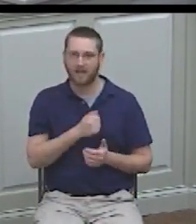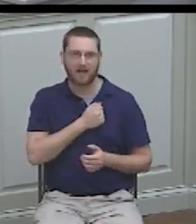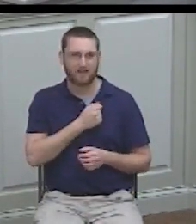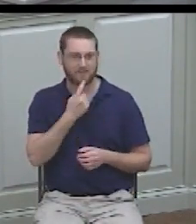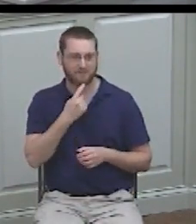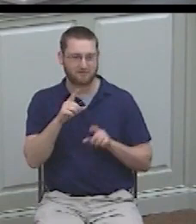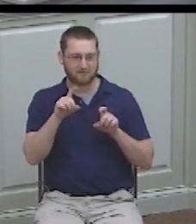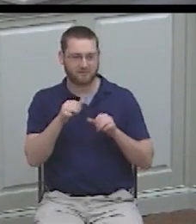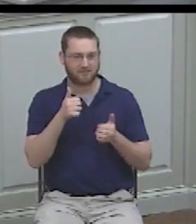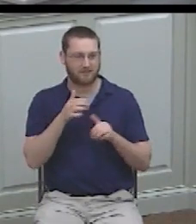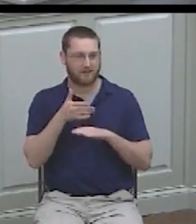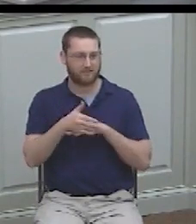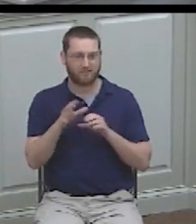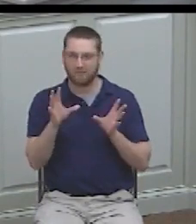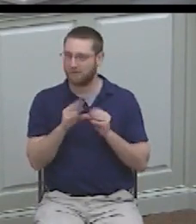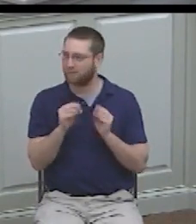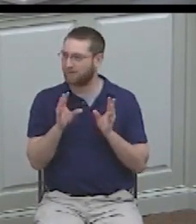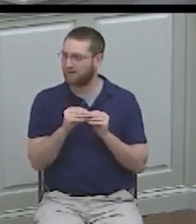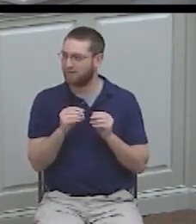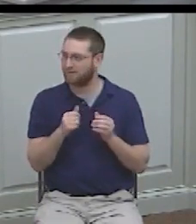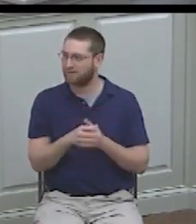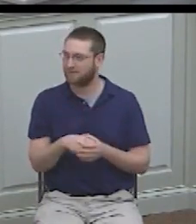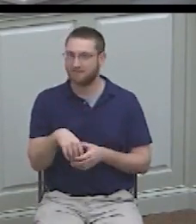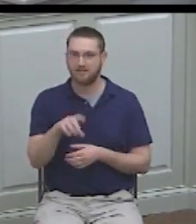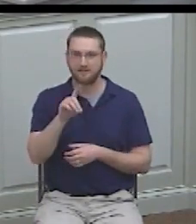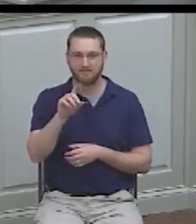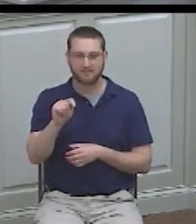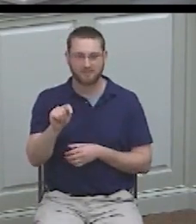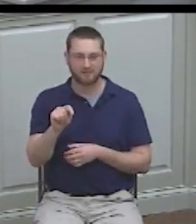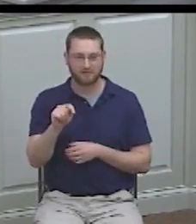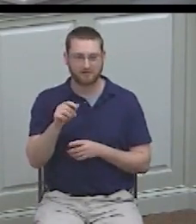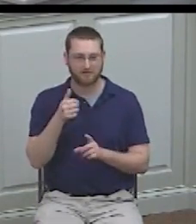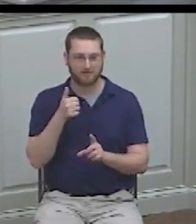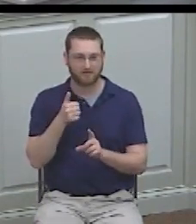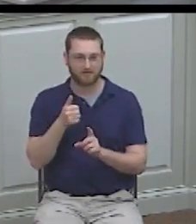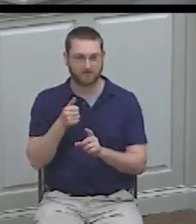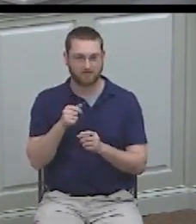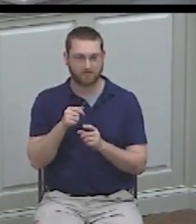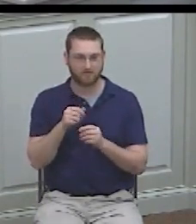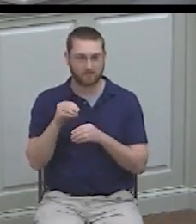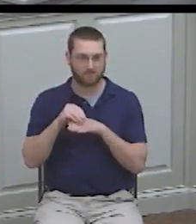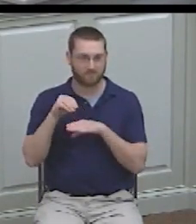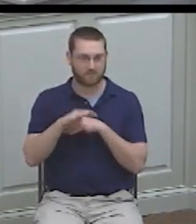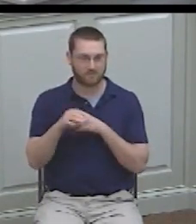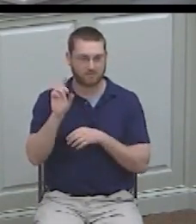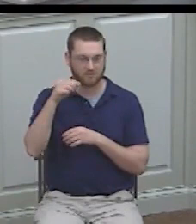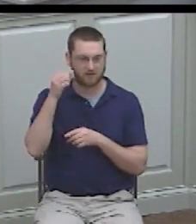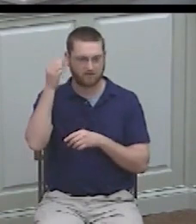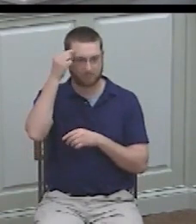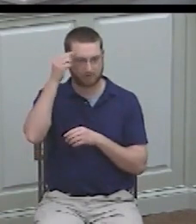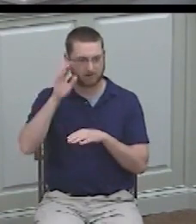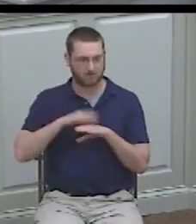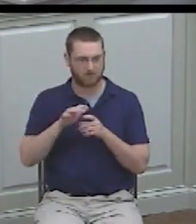Test after the meeting. Yeah. Don't leave early. Something about the effects of government on the environment. Is that?